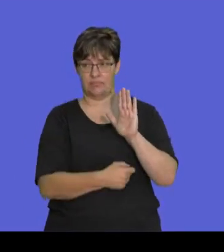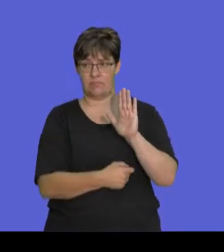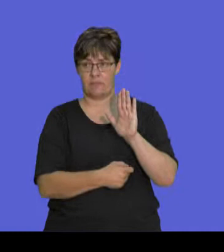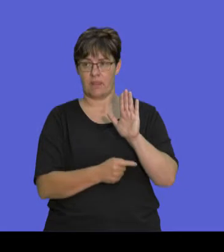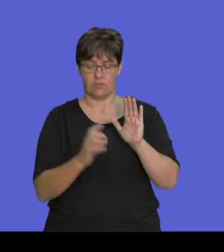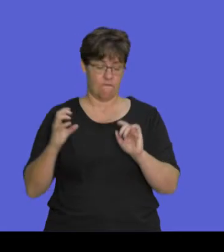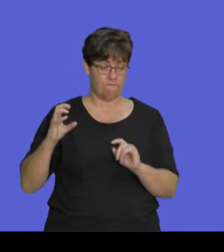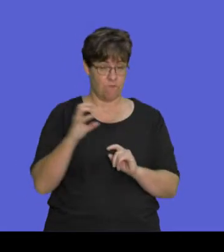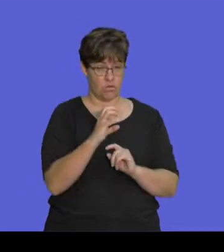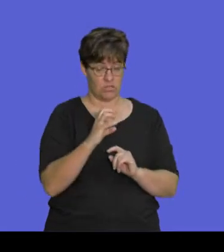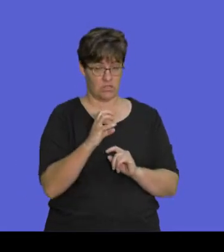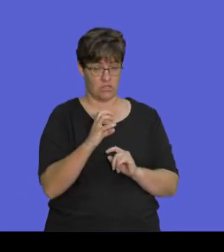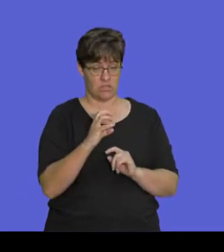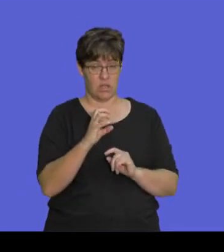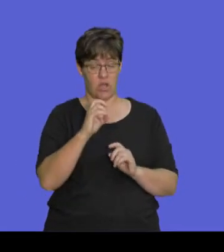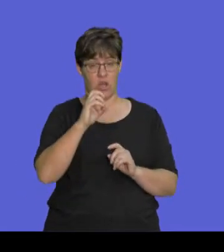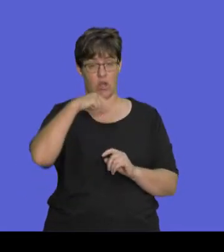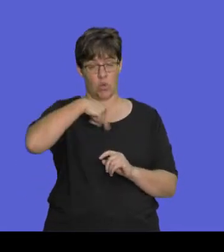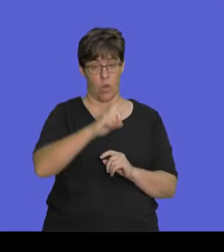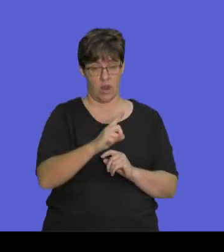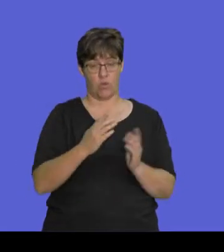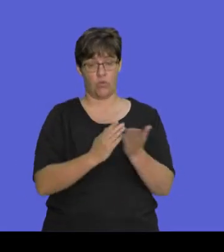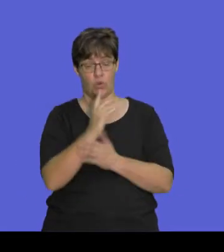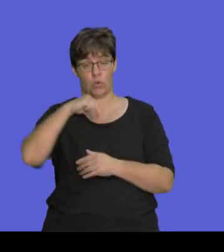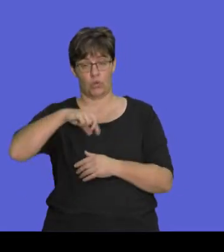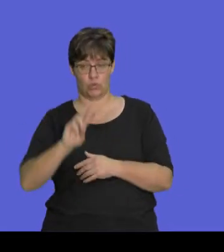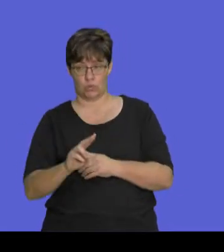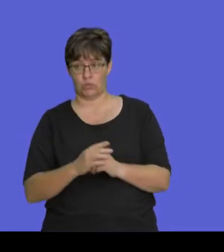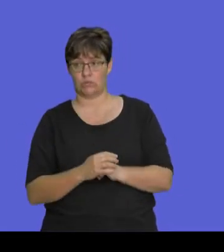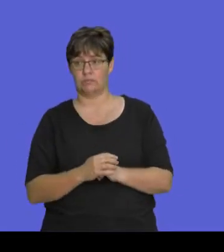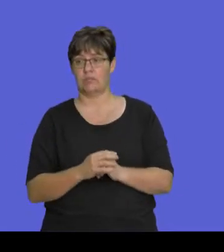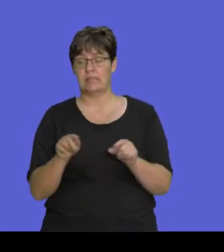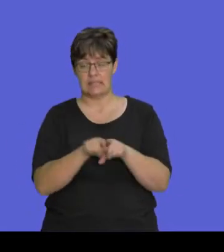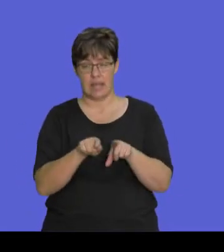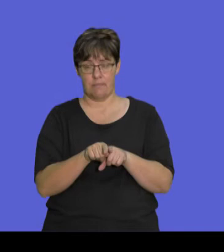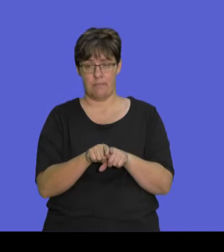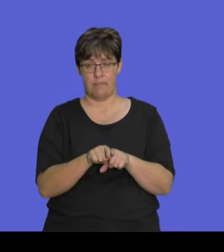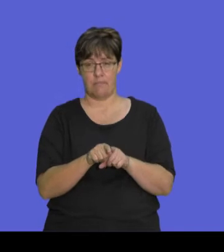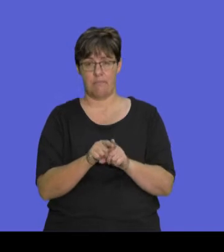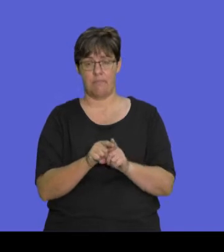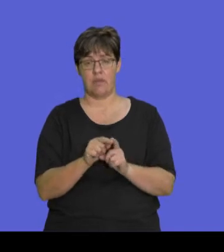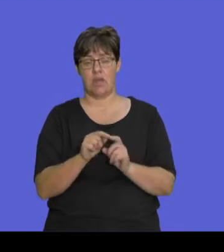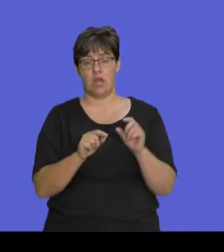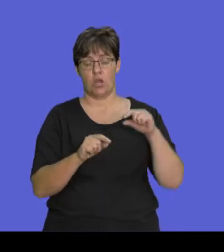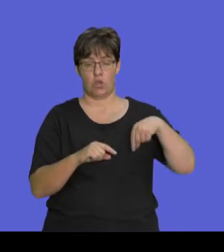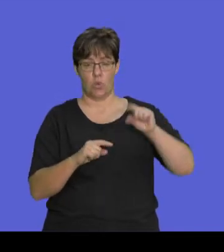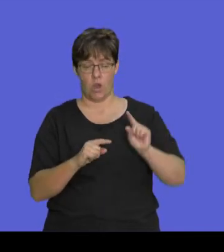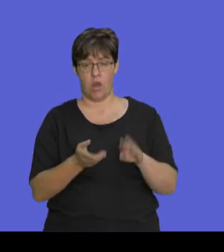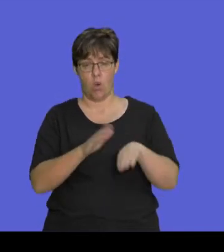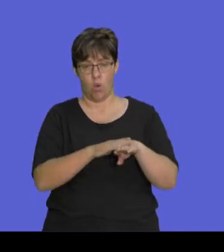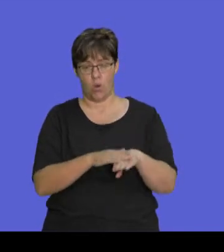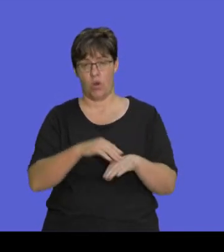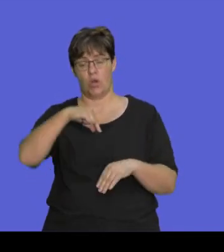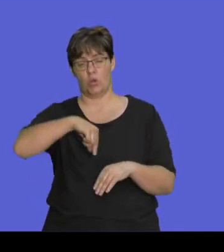equally so, this is the force by Q1 on Q2. This is by Q2 on Q1. So this